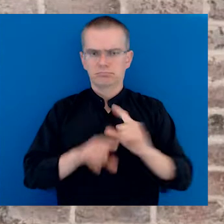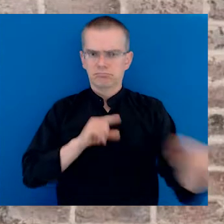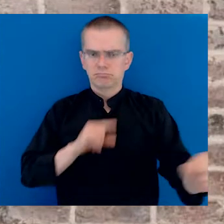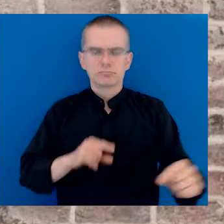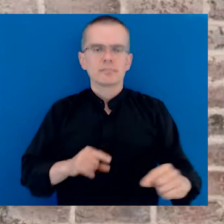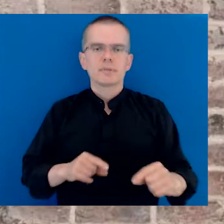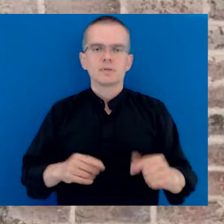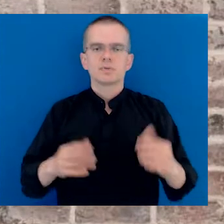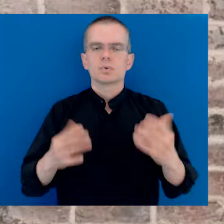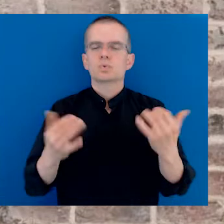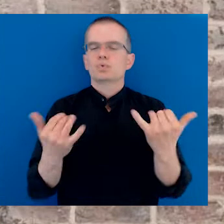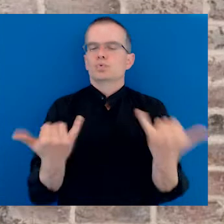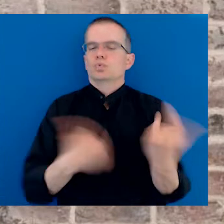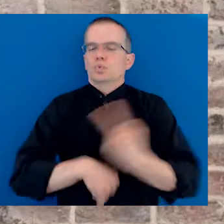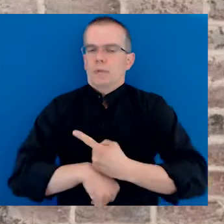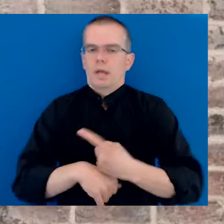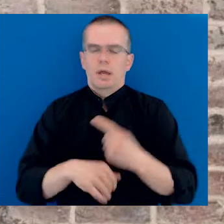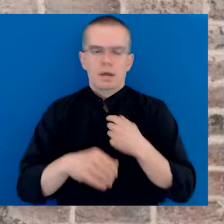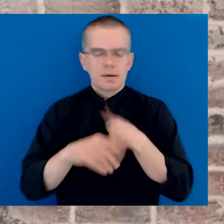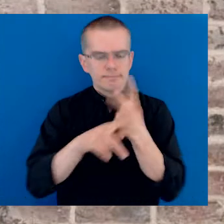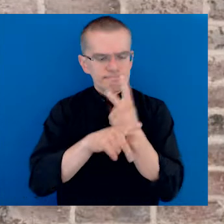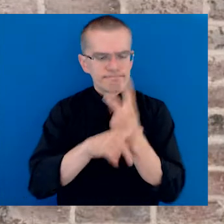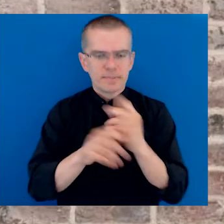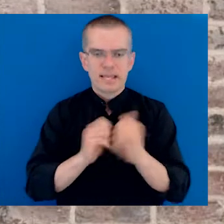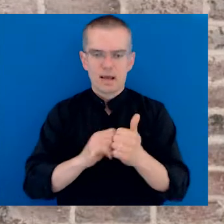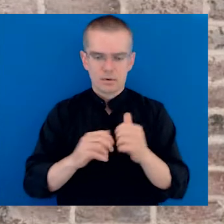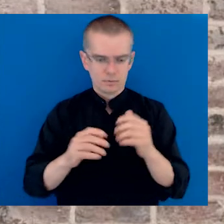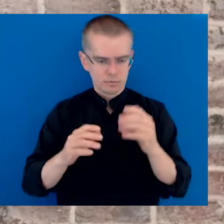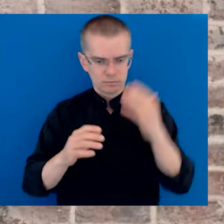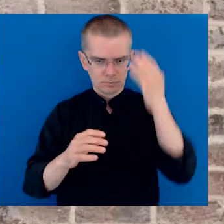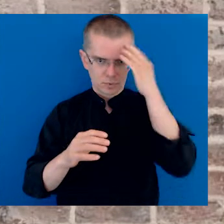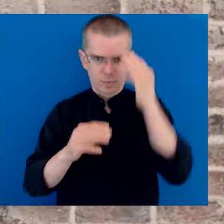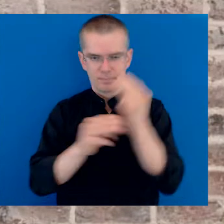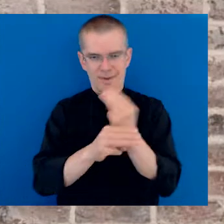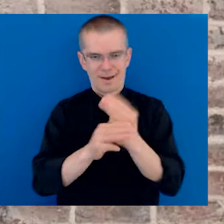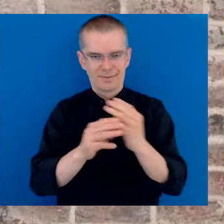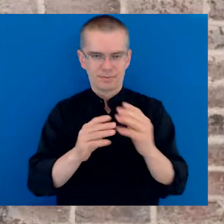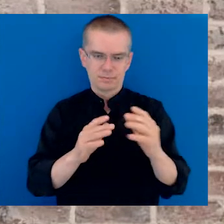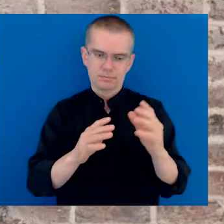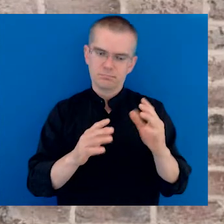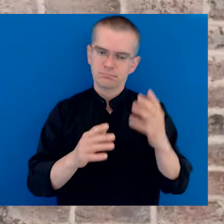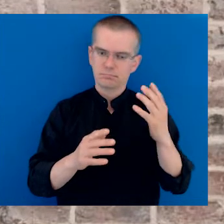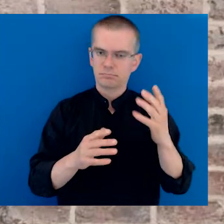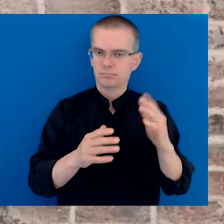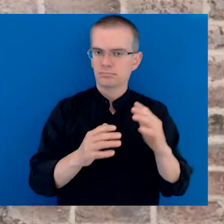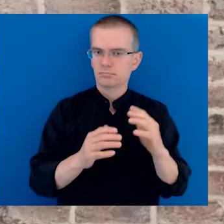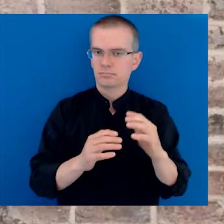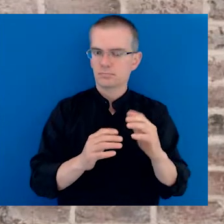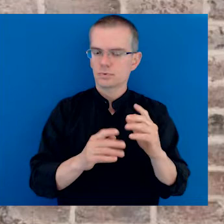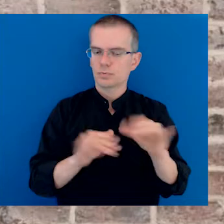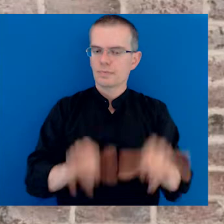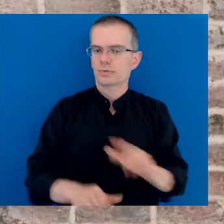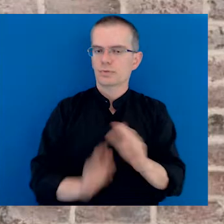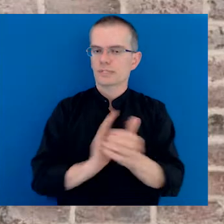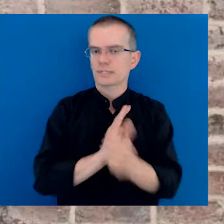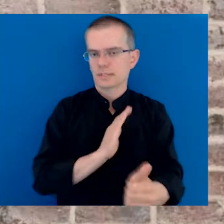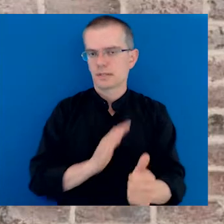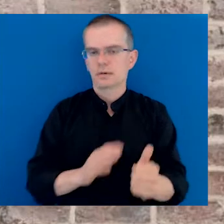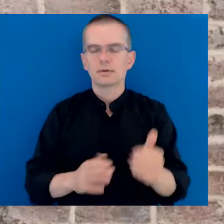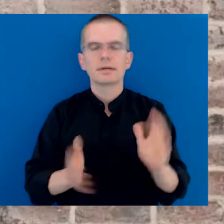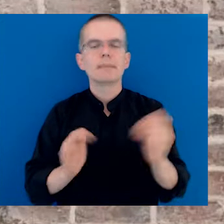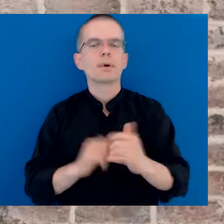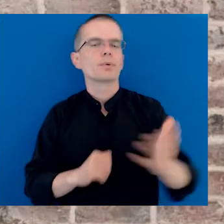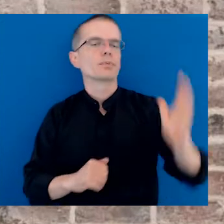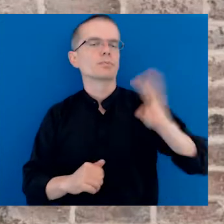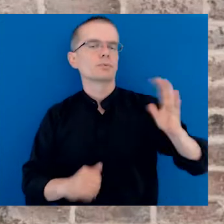of calculating that didn't exist, you know, even 5 and 10 years ago. Well, I sure hope that they